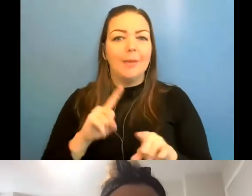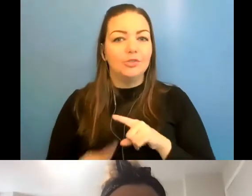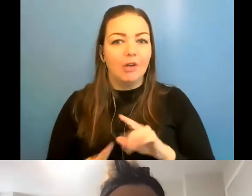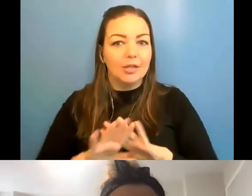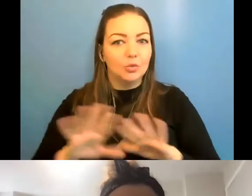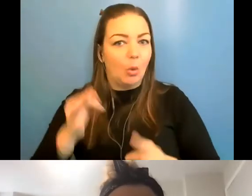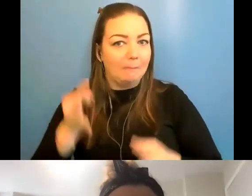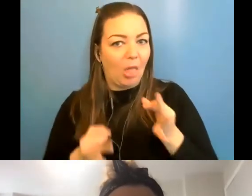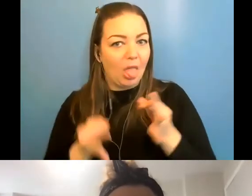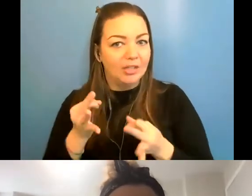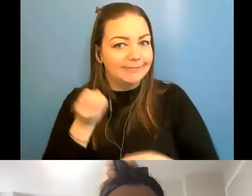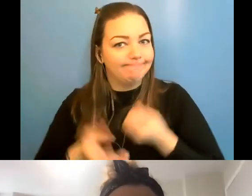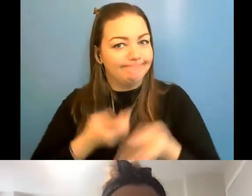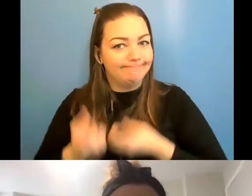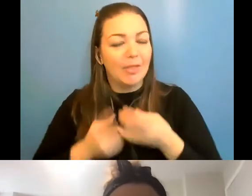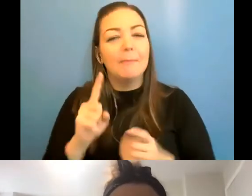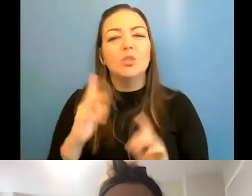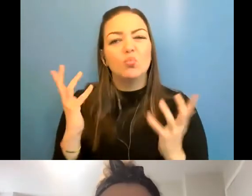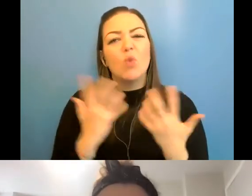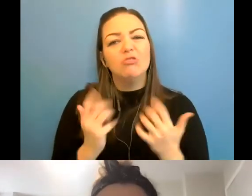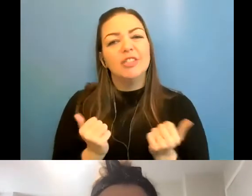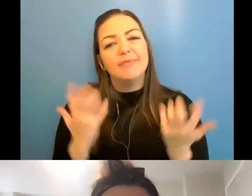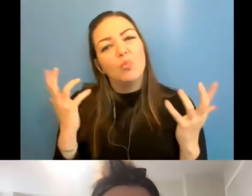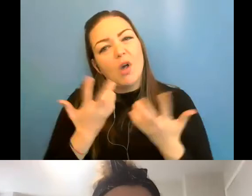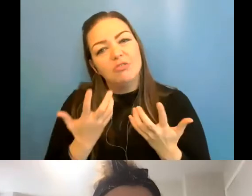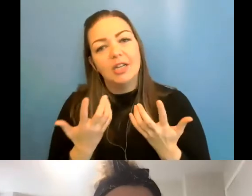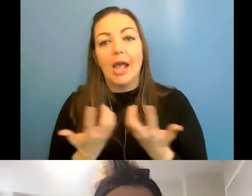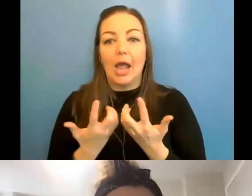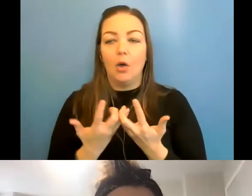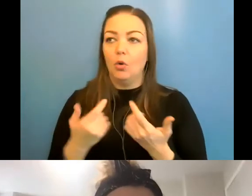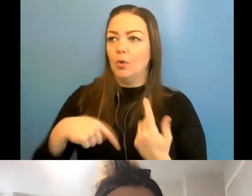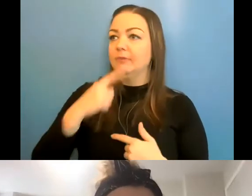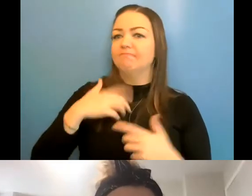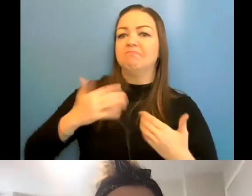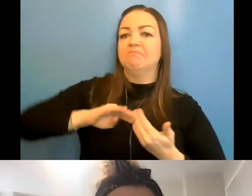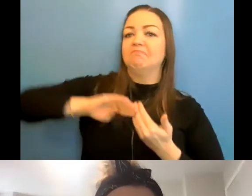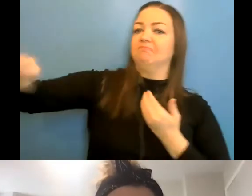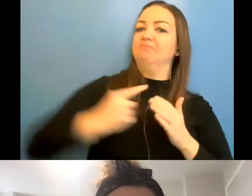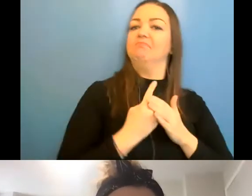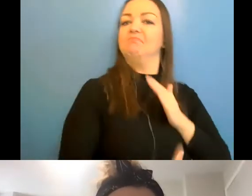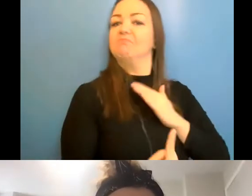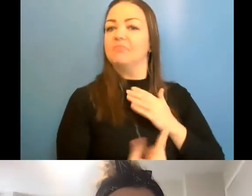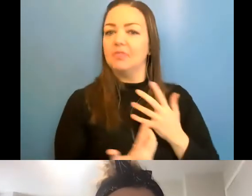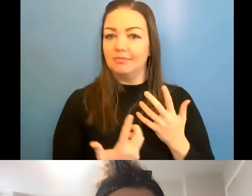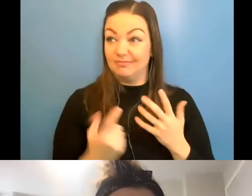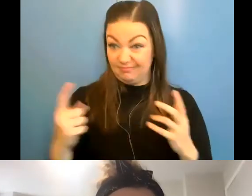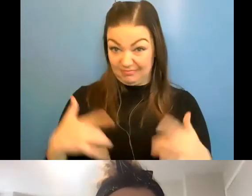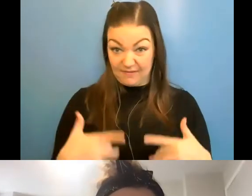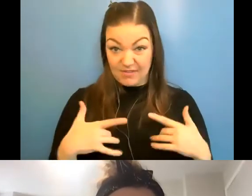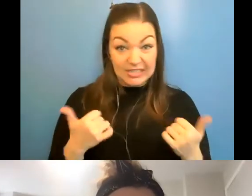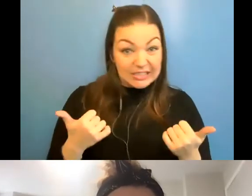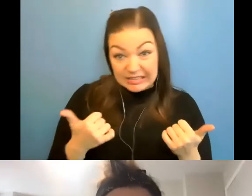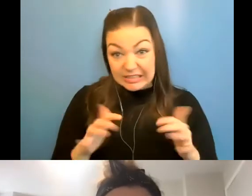But I worry how that go it alone mentality is going to come over internationally.